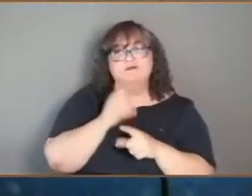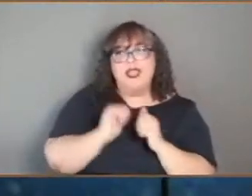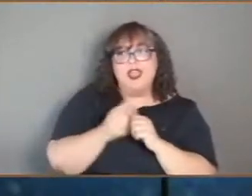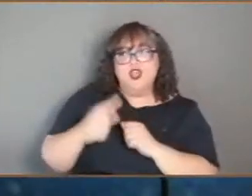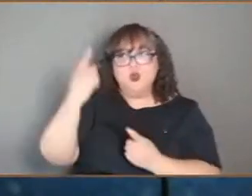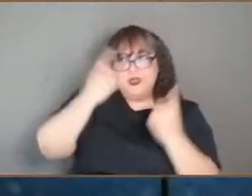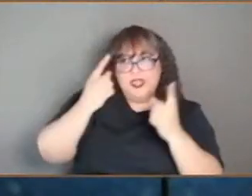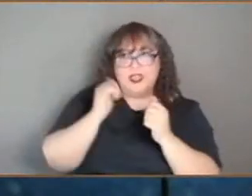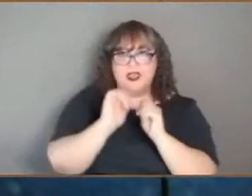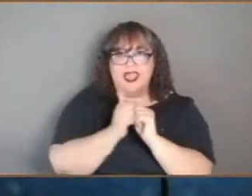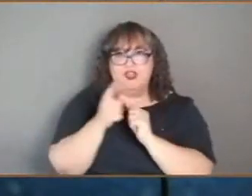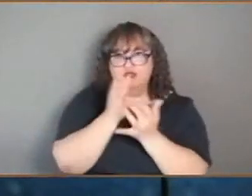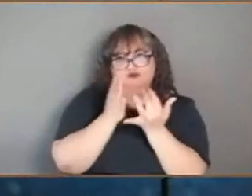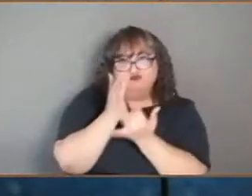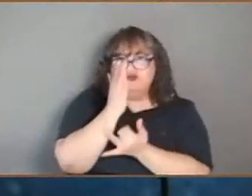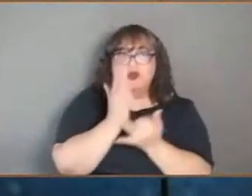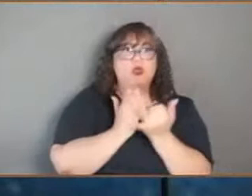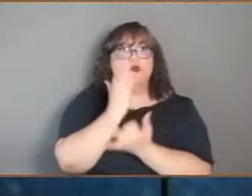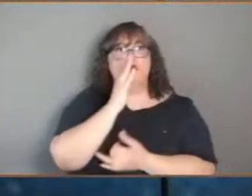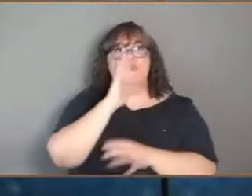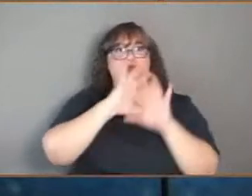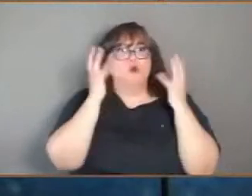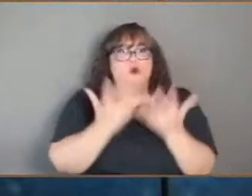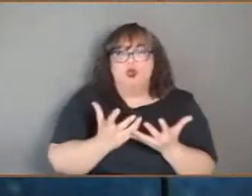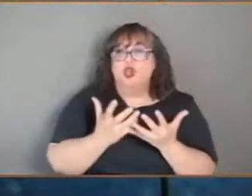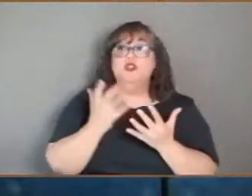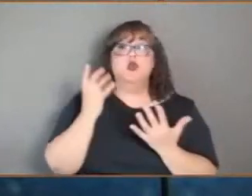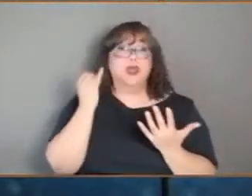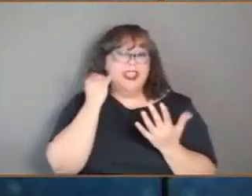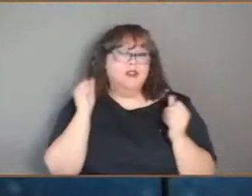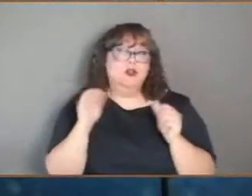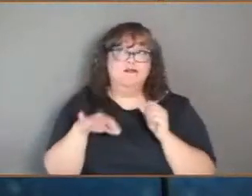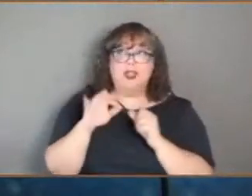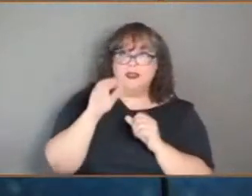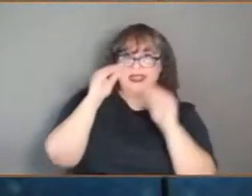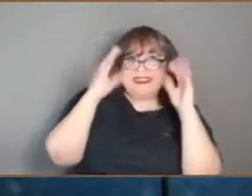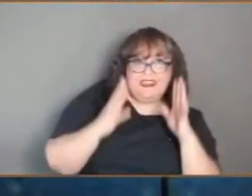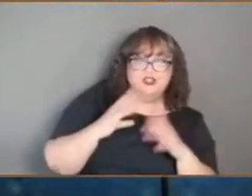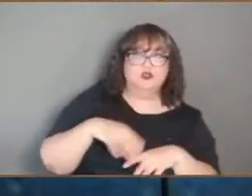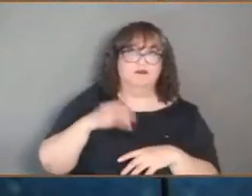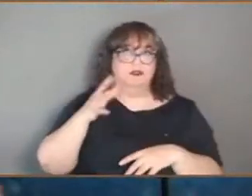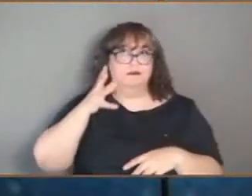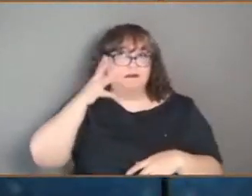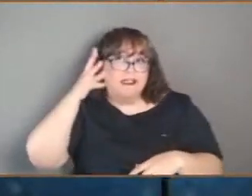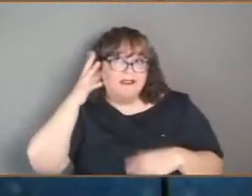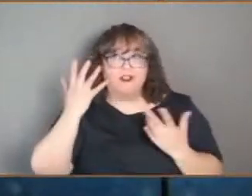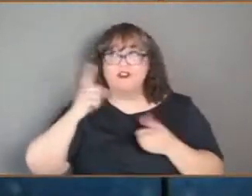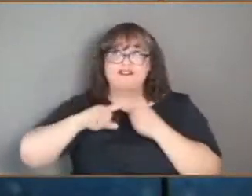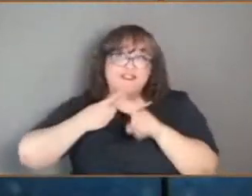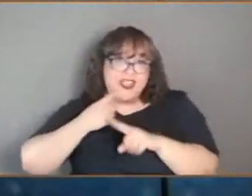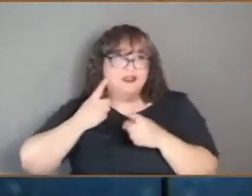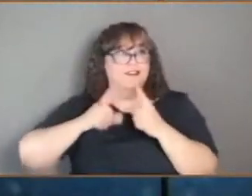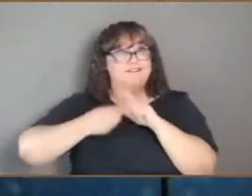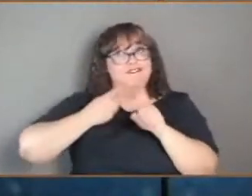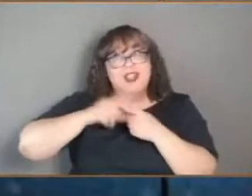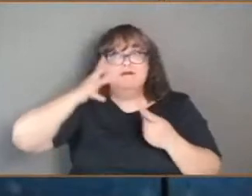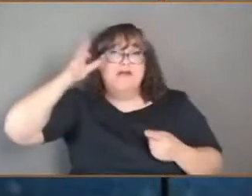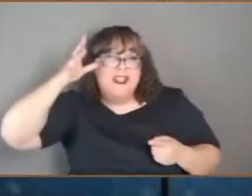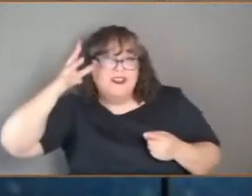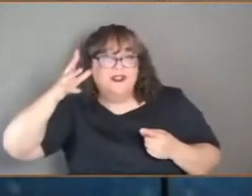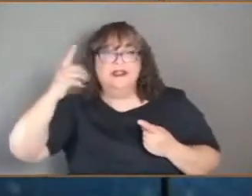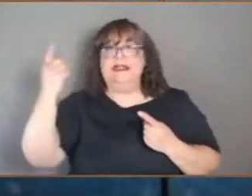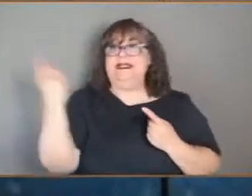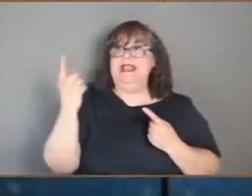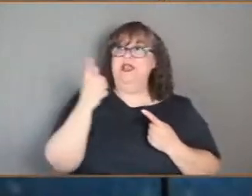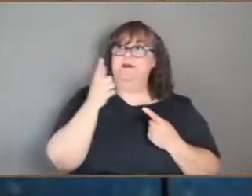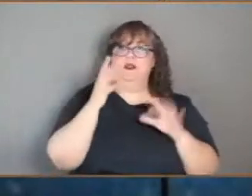world. So I would say to young kids, if they're able to find a teacher, or find a parent, or find a friend's parent, or a friend, whoever, just finding a group of